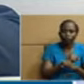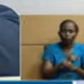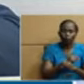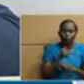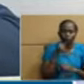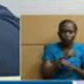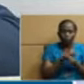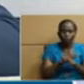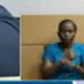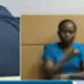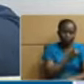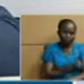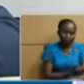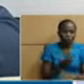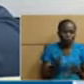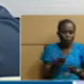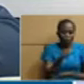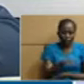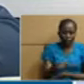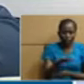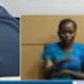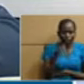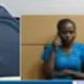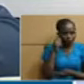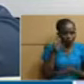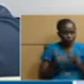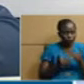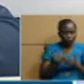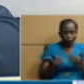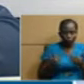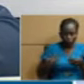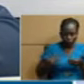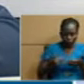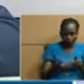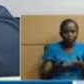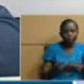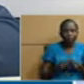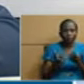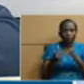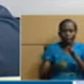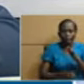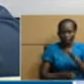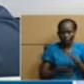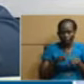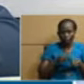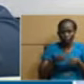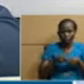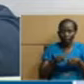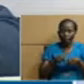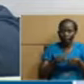mandate, or the area or the component of social protection that is being catered for, under the OBRA Act is the old